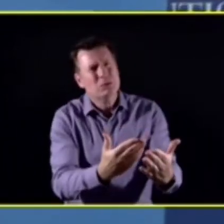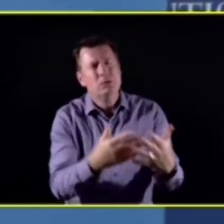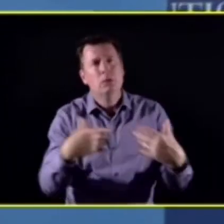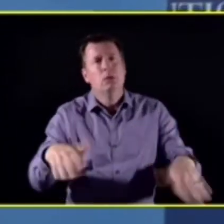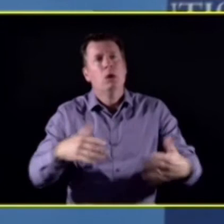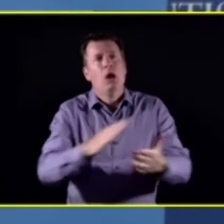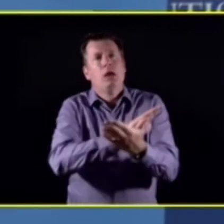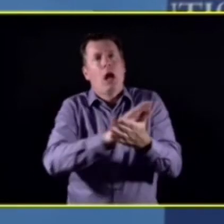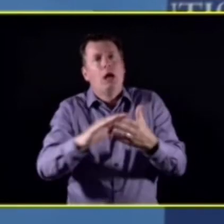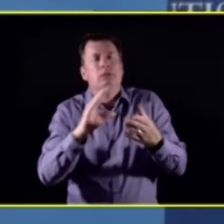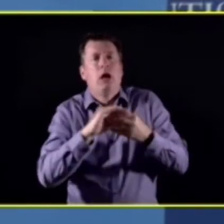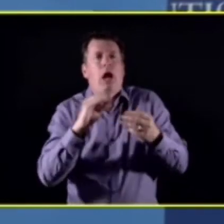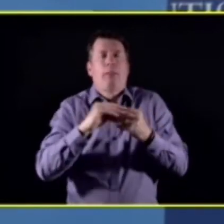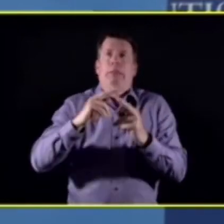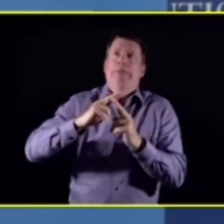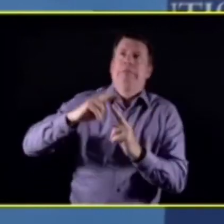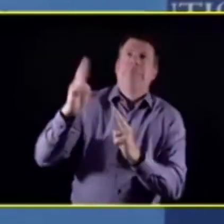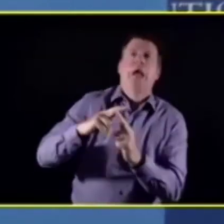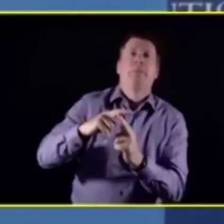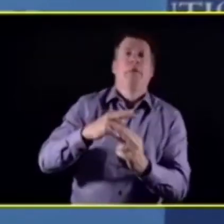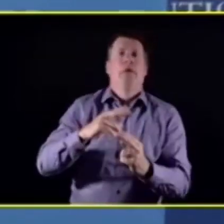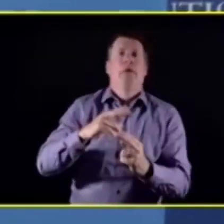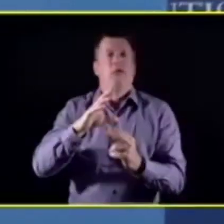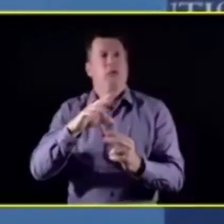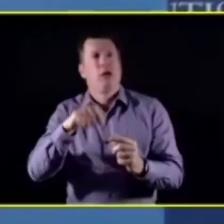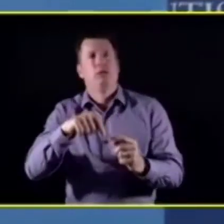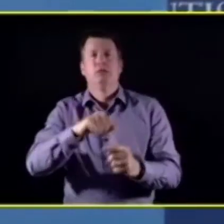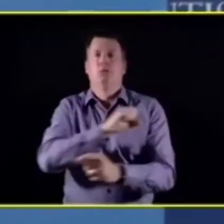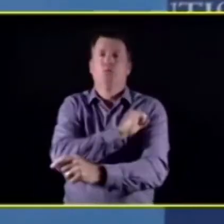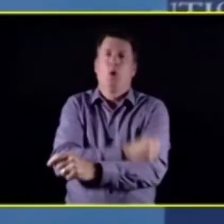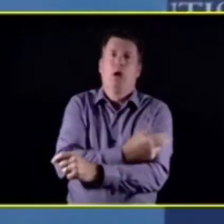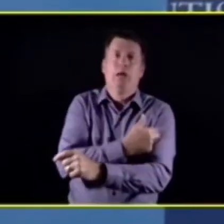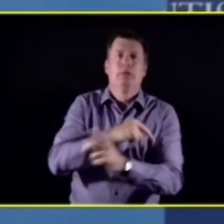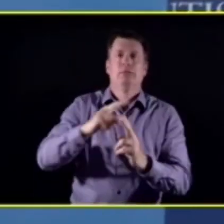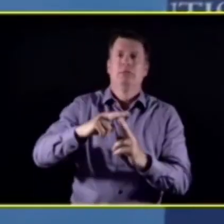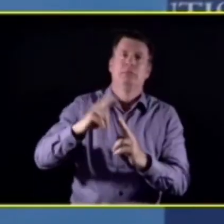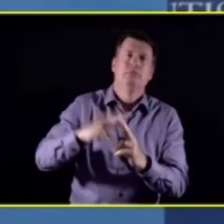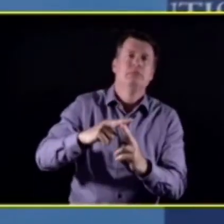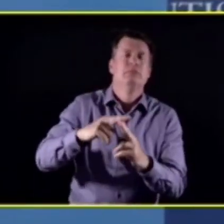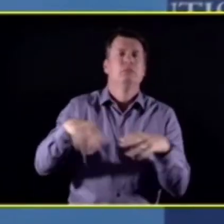staff, and not just clinical, all the staff, whether it's